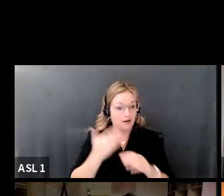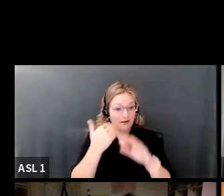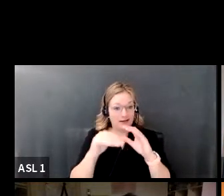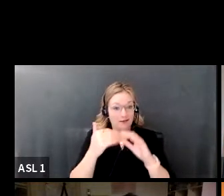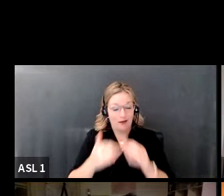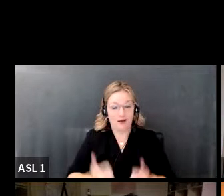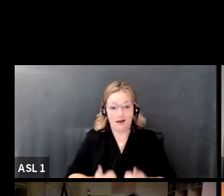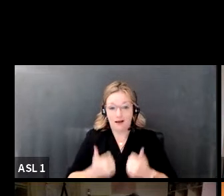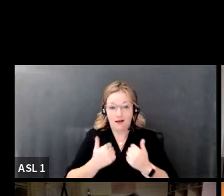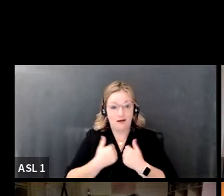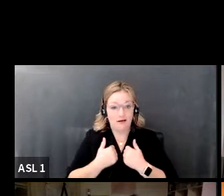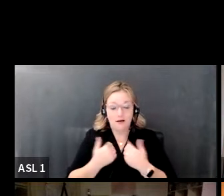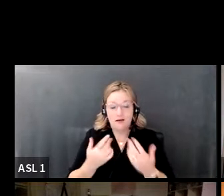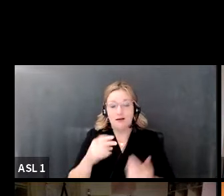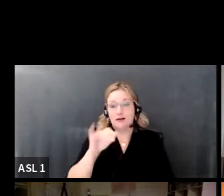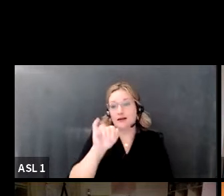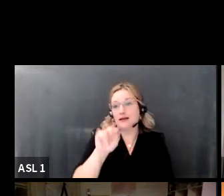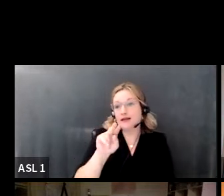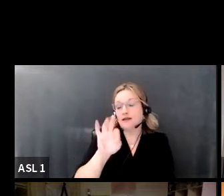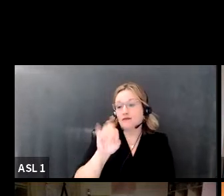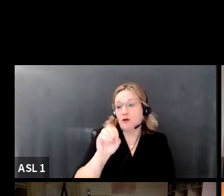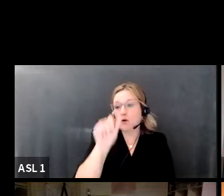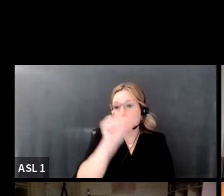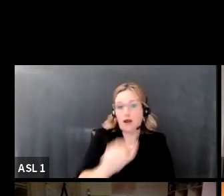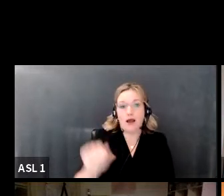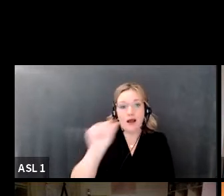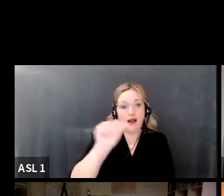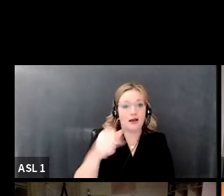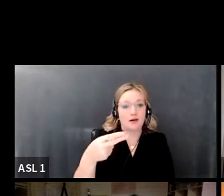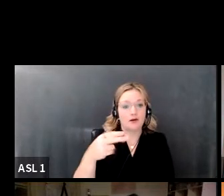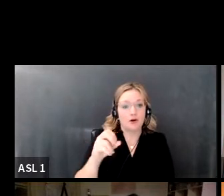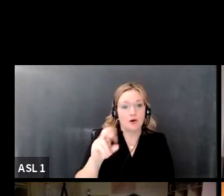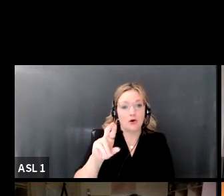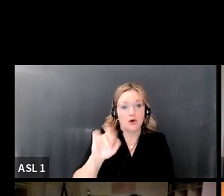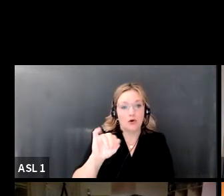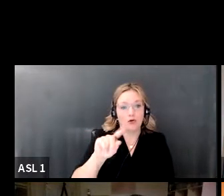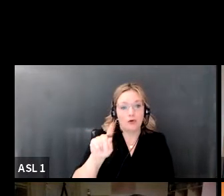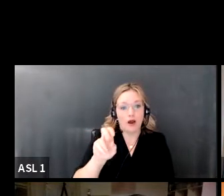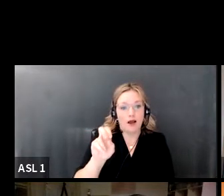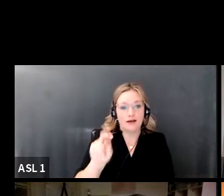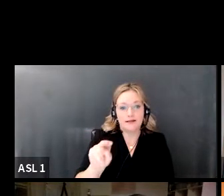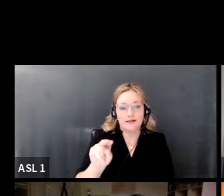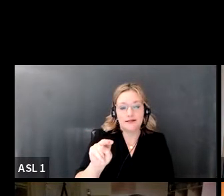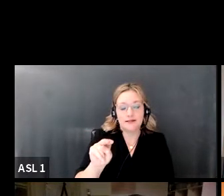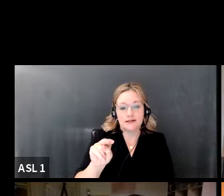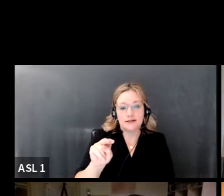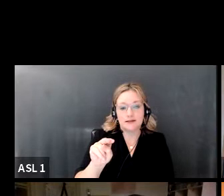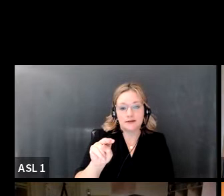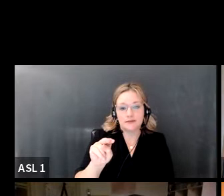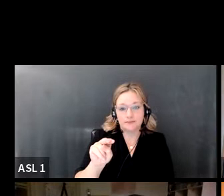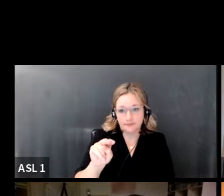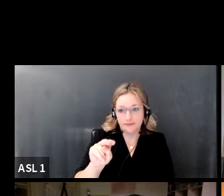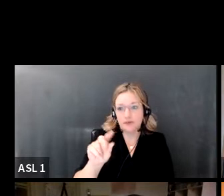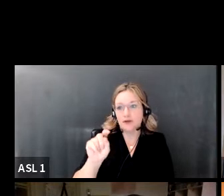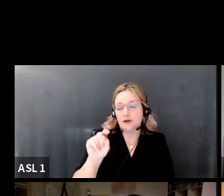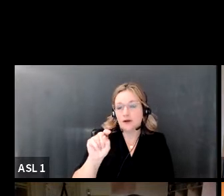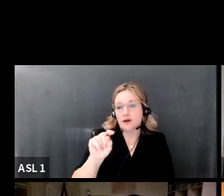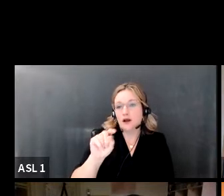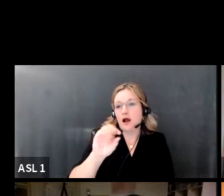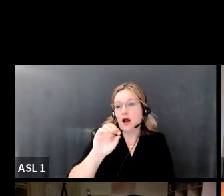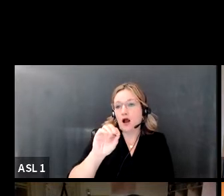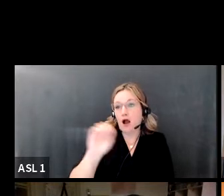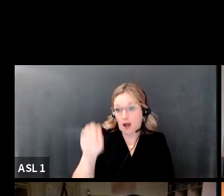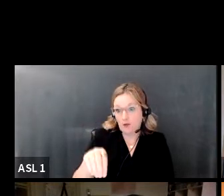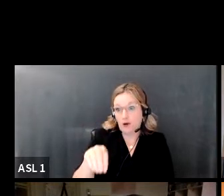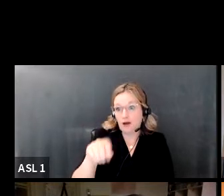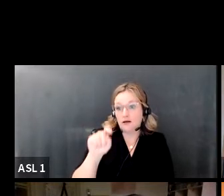info at uh horizon ottawa ta if you want to write it down i repeat info at horizon ottawa